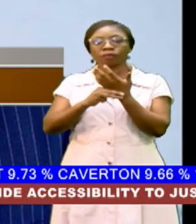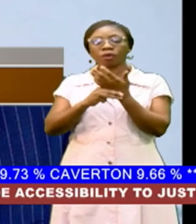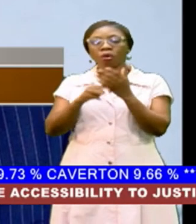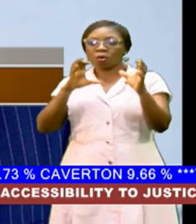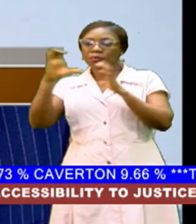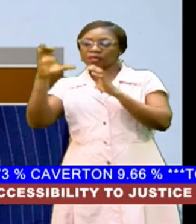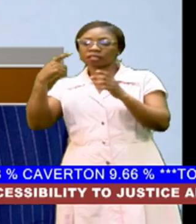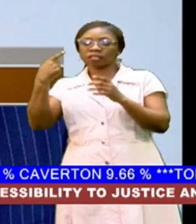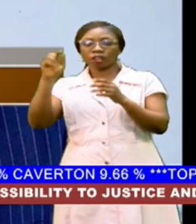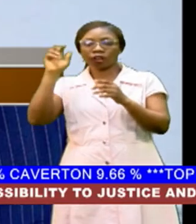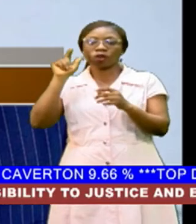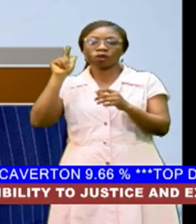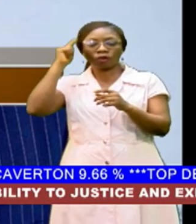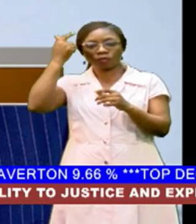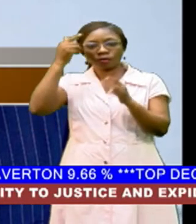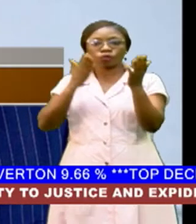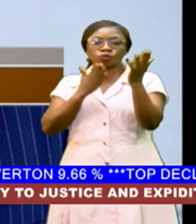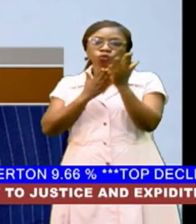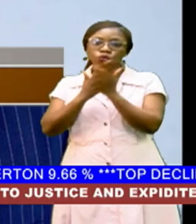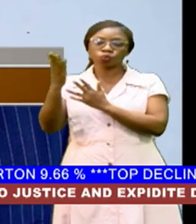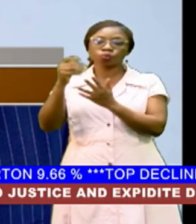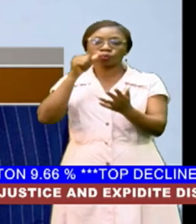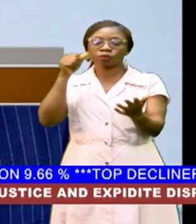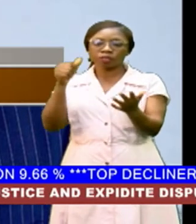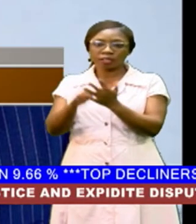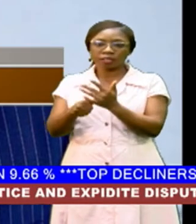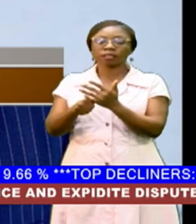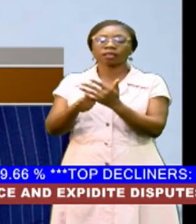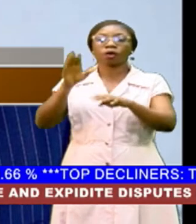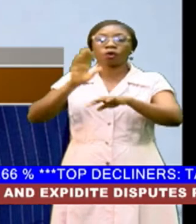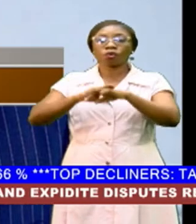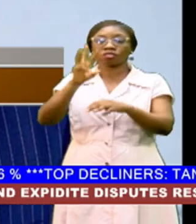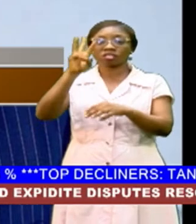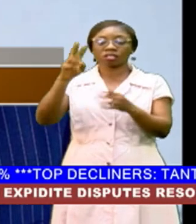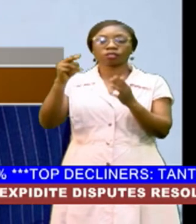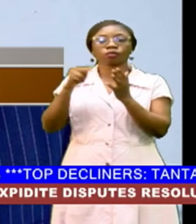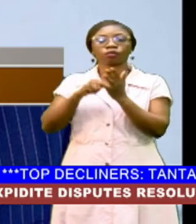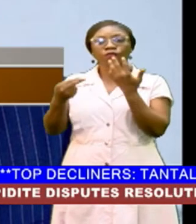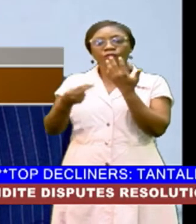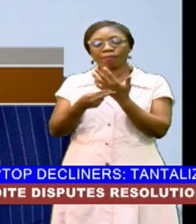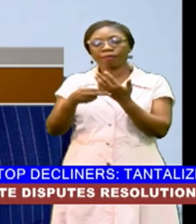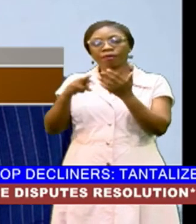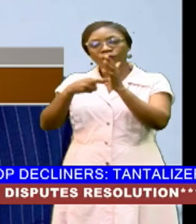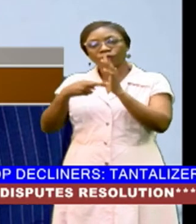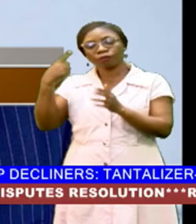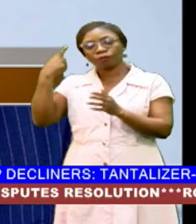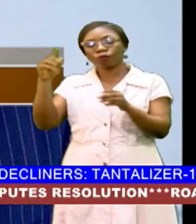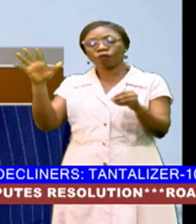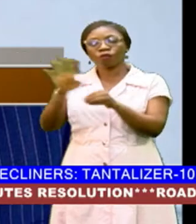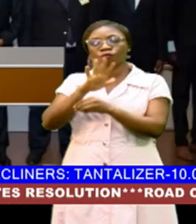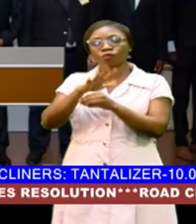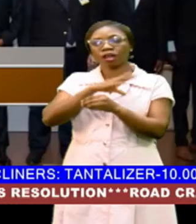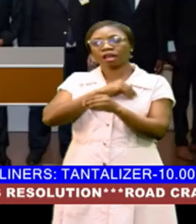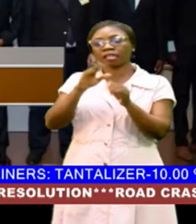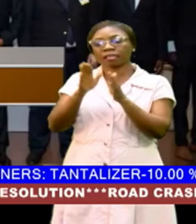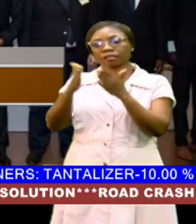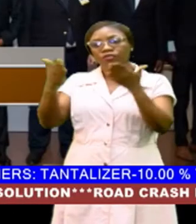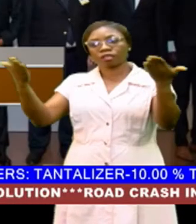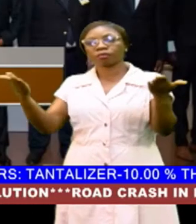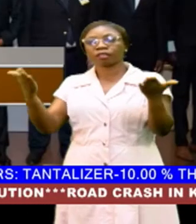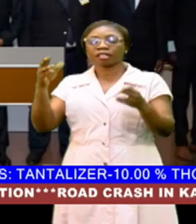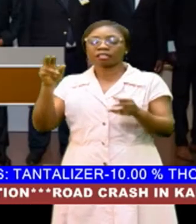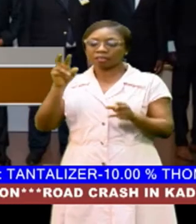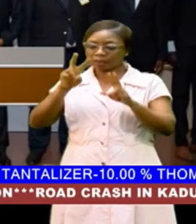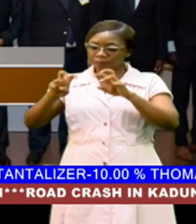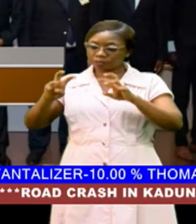of Ethiopia through an official note verbal on 6 November, requesting a full and transparent investigation into